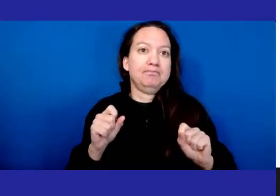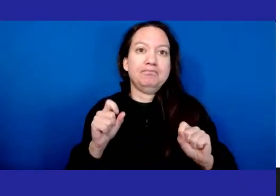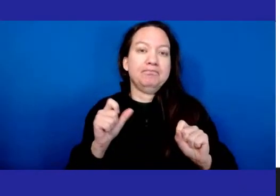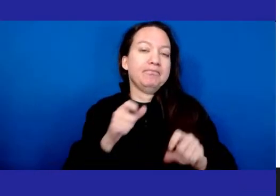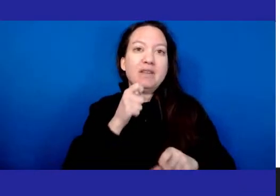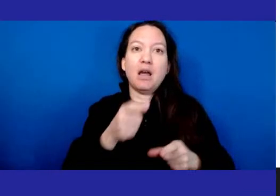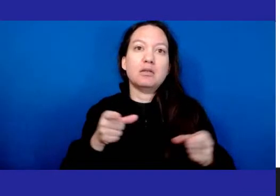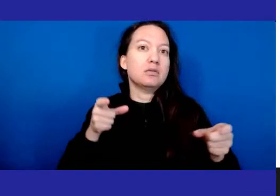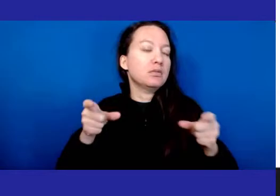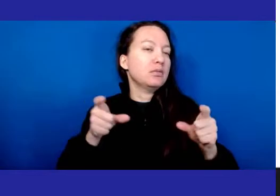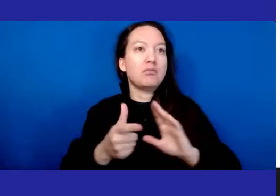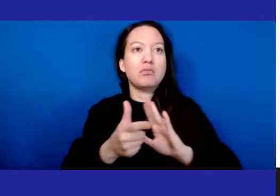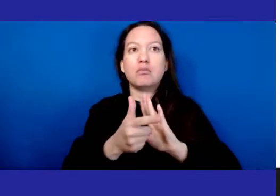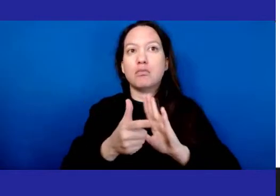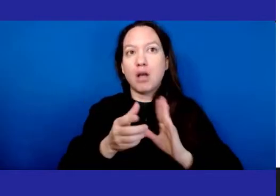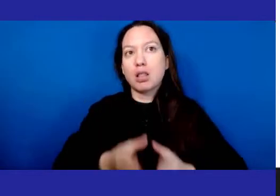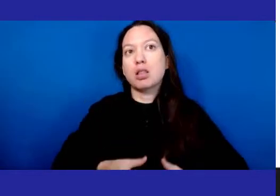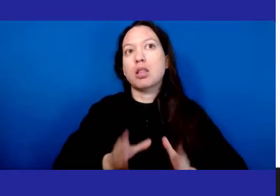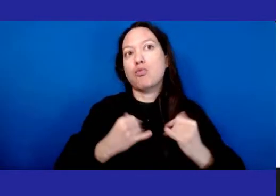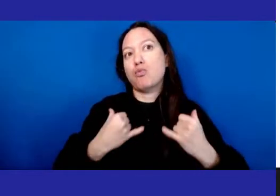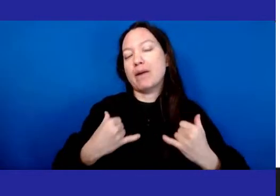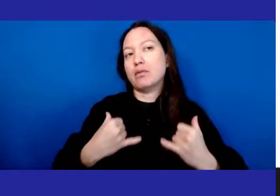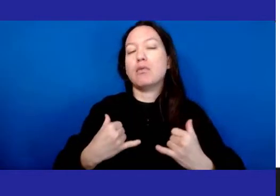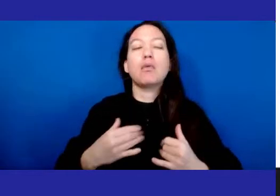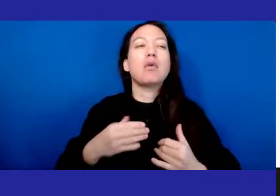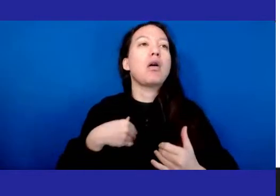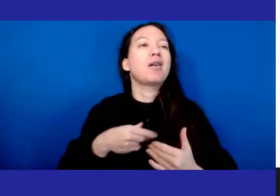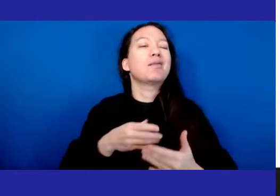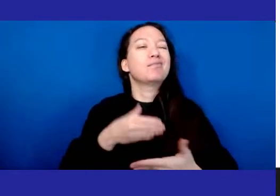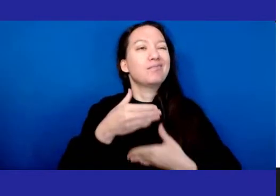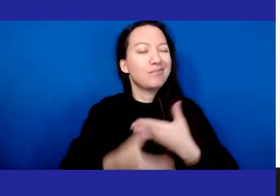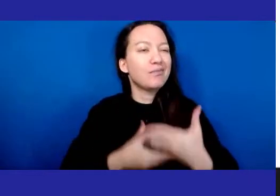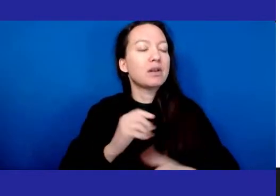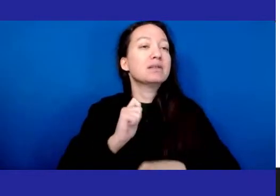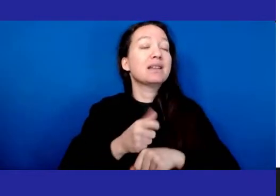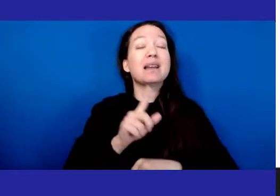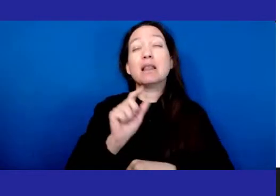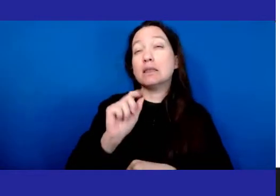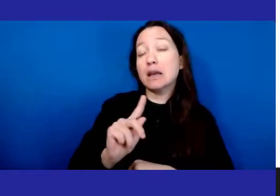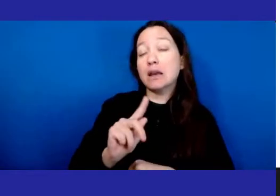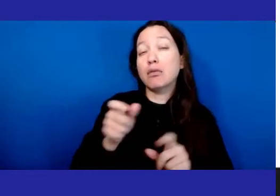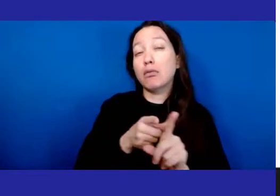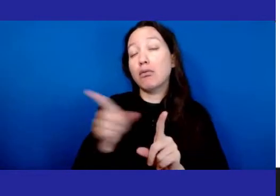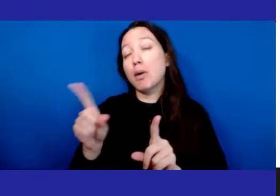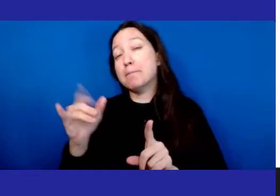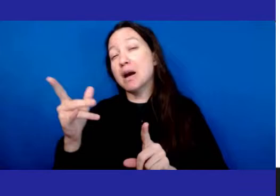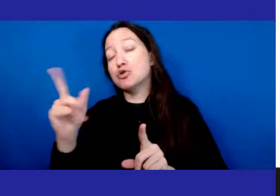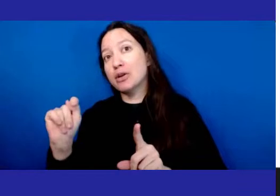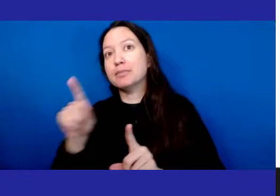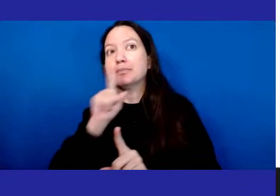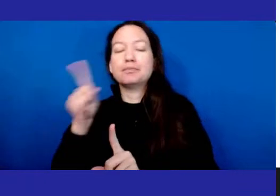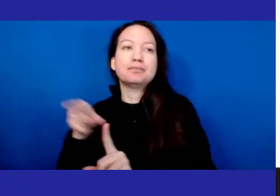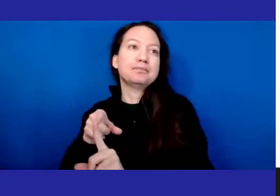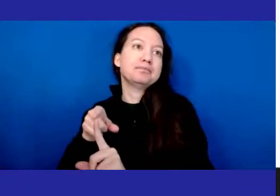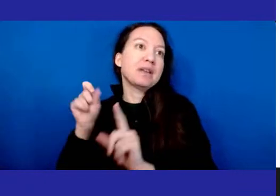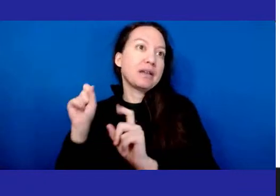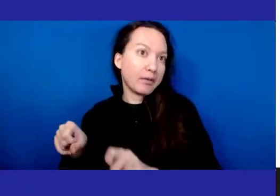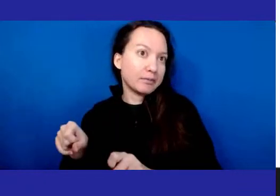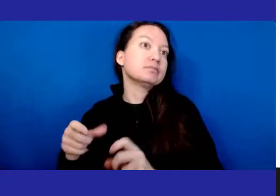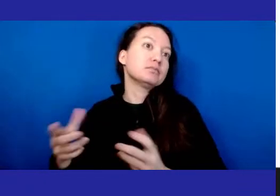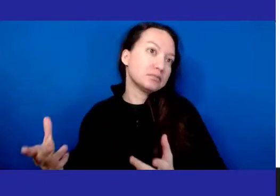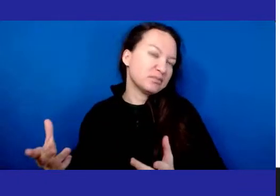allowed at this juncture. And our pathway involves sending links that get you to MyChart, which is the way to do it. Right. So